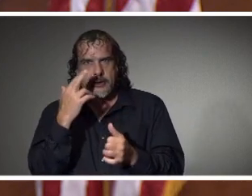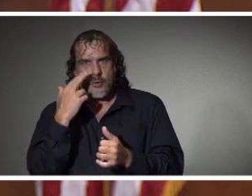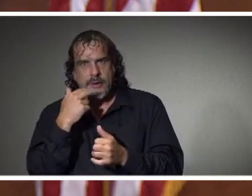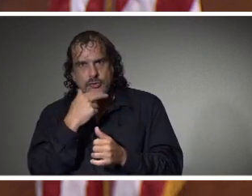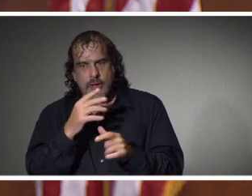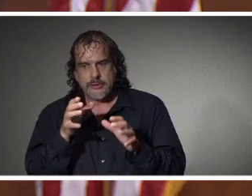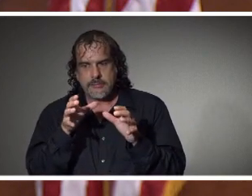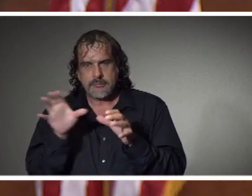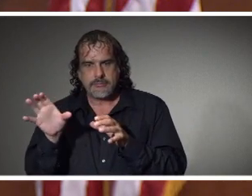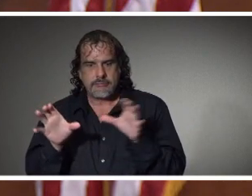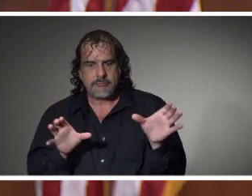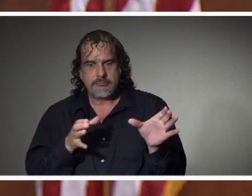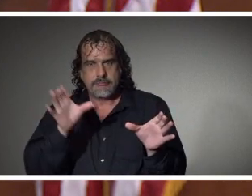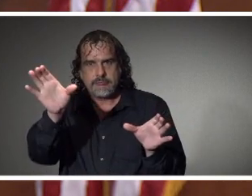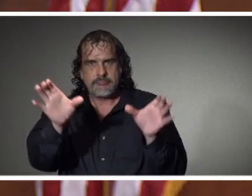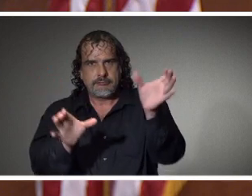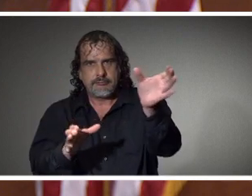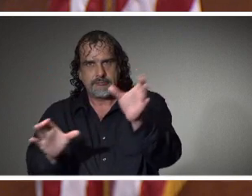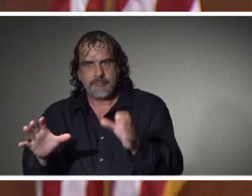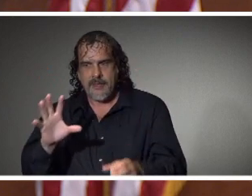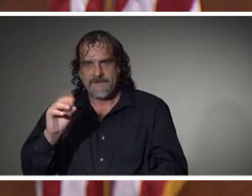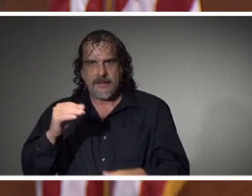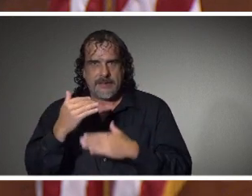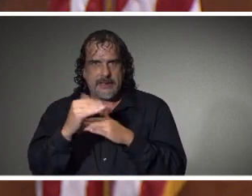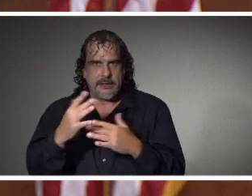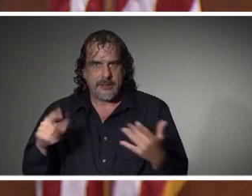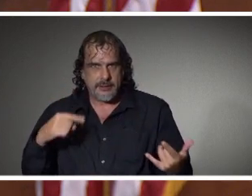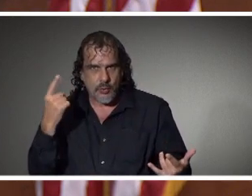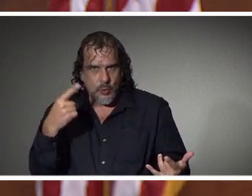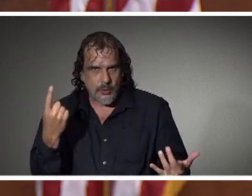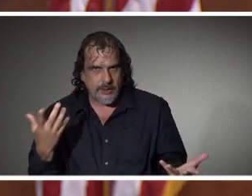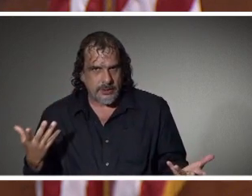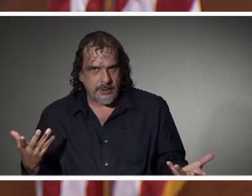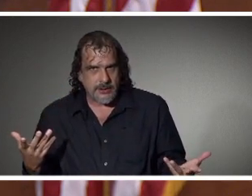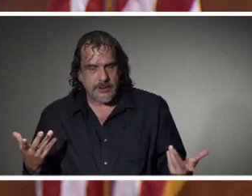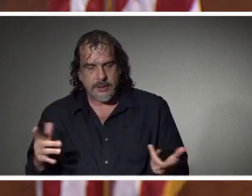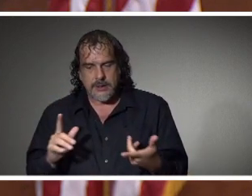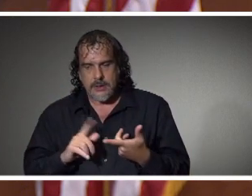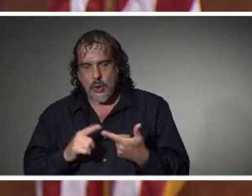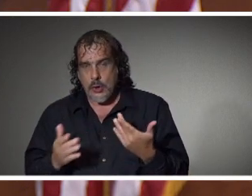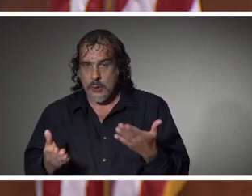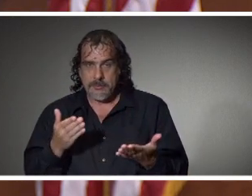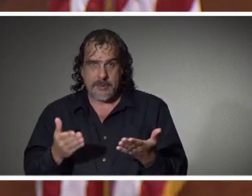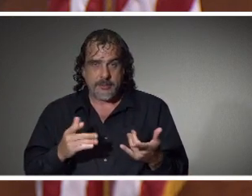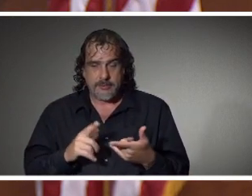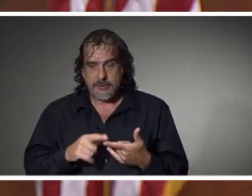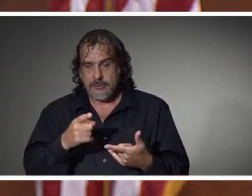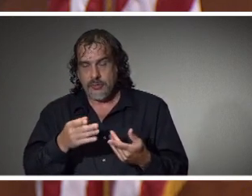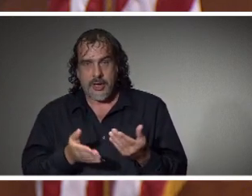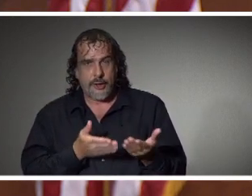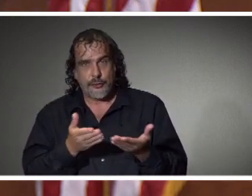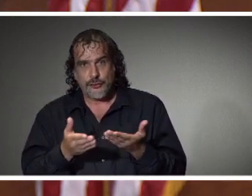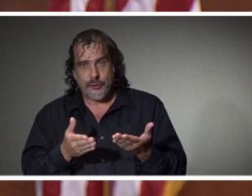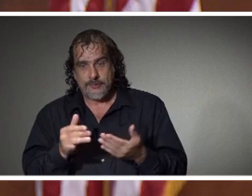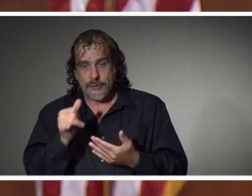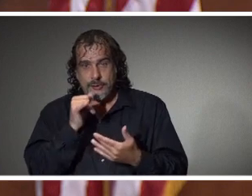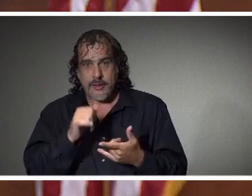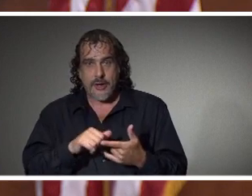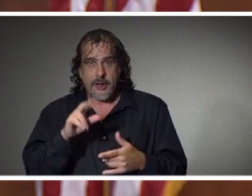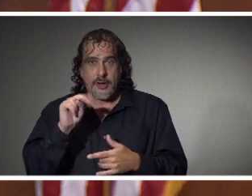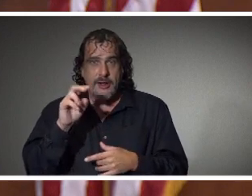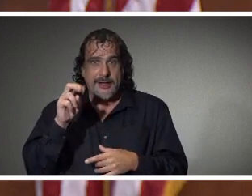restaurants now, where we have, for instance, 50% capacity, but also maybe we go to where you can't be served unless you are